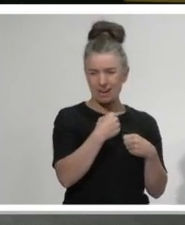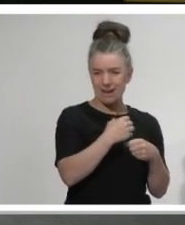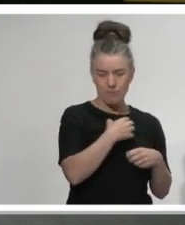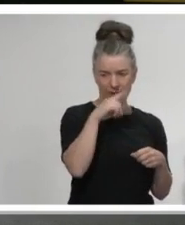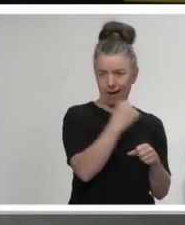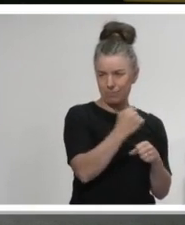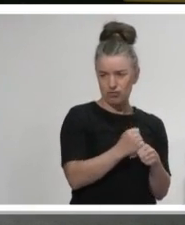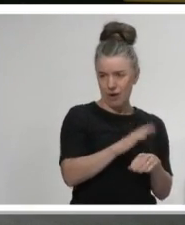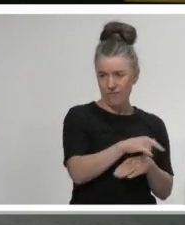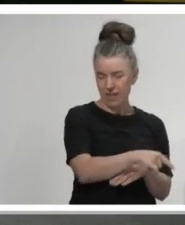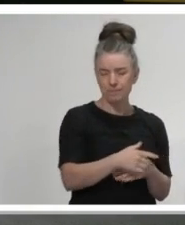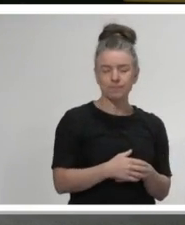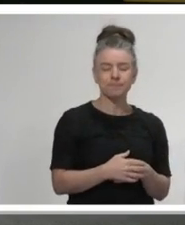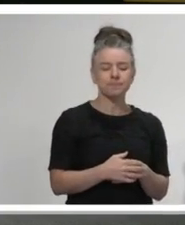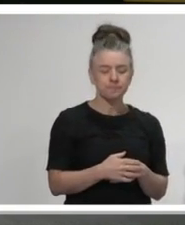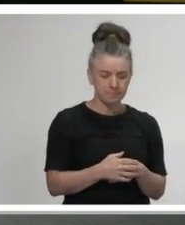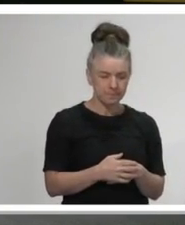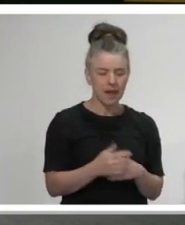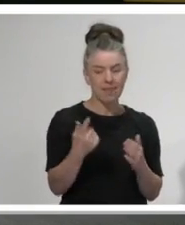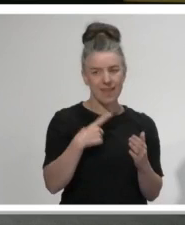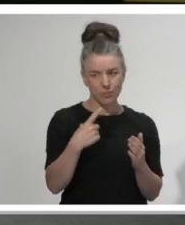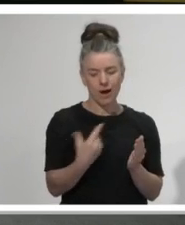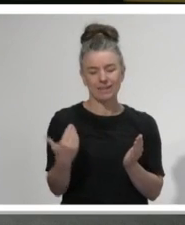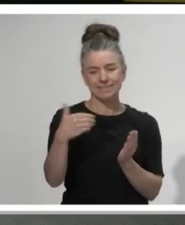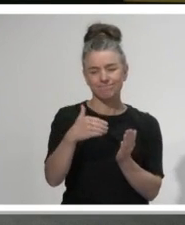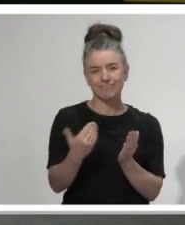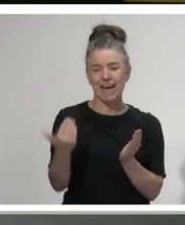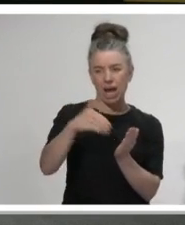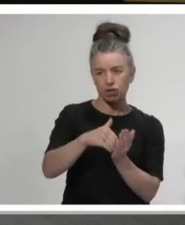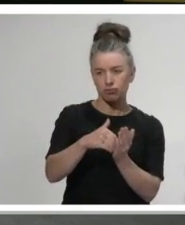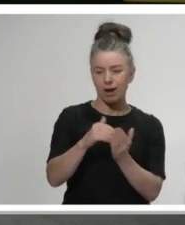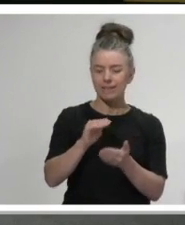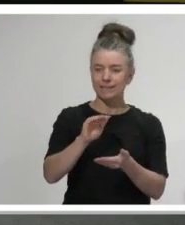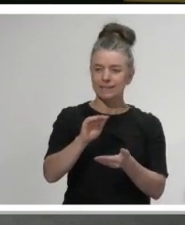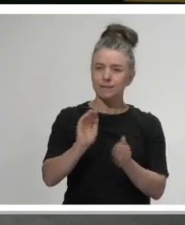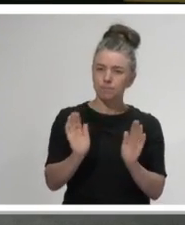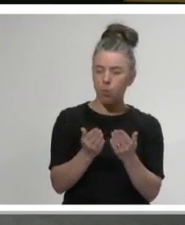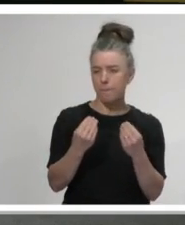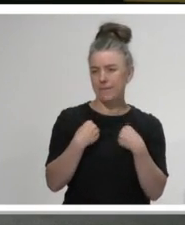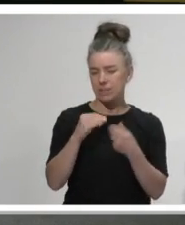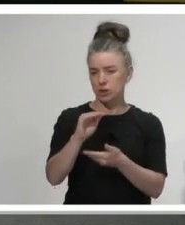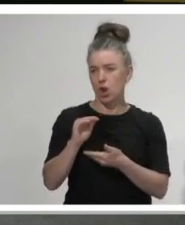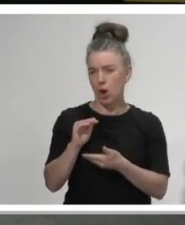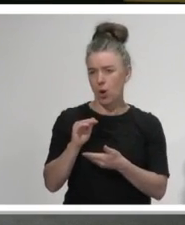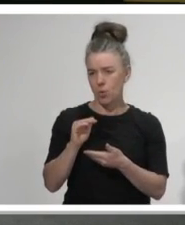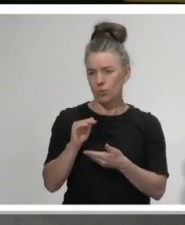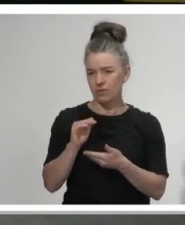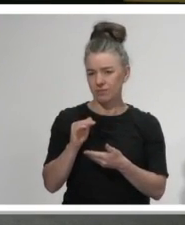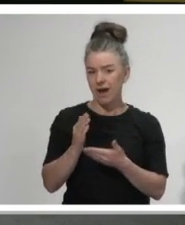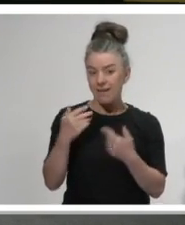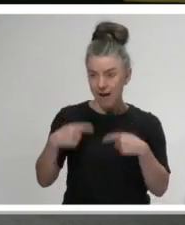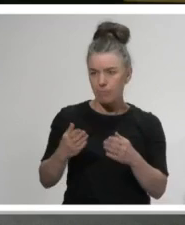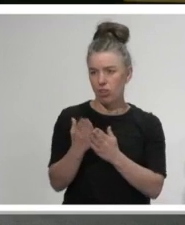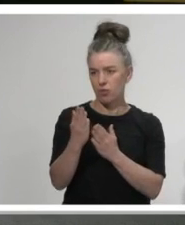reasons why we have put in place today the small business loan scheme, is because we want those smaller